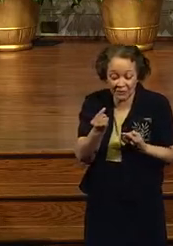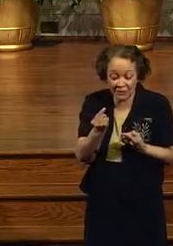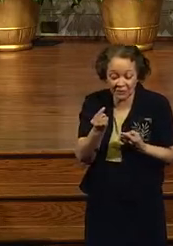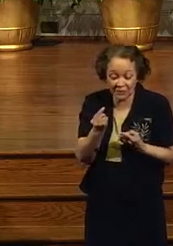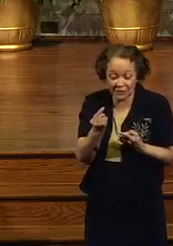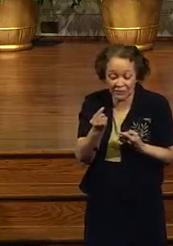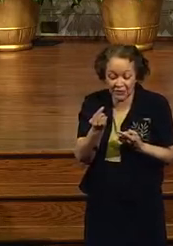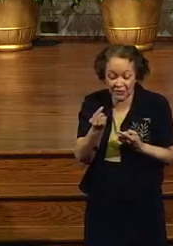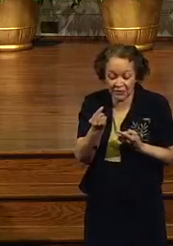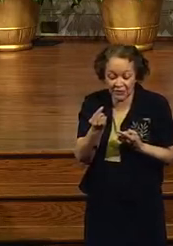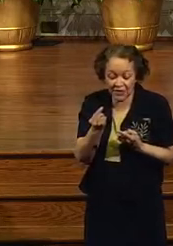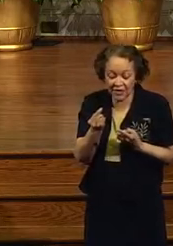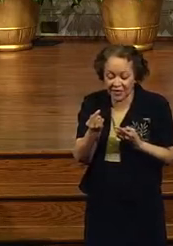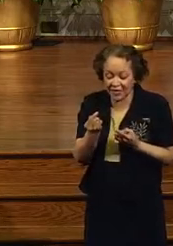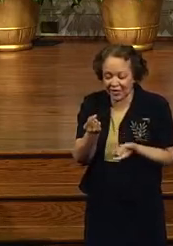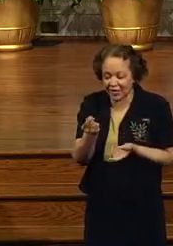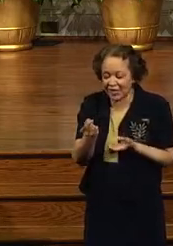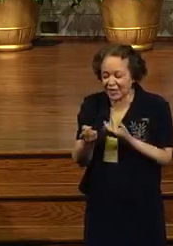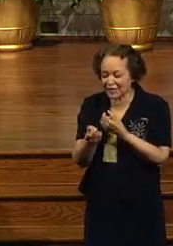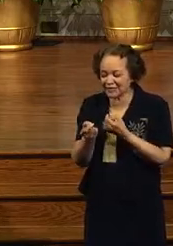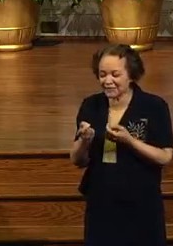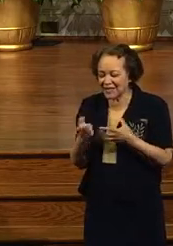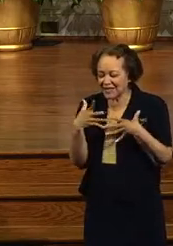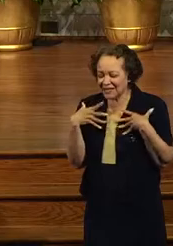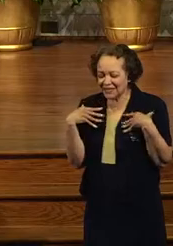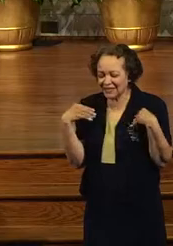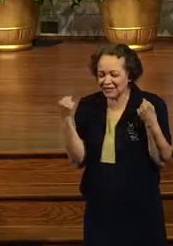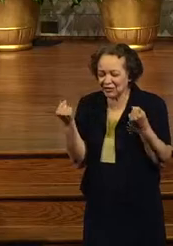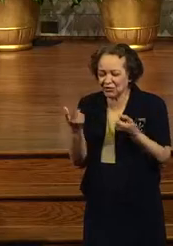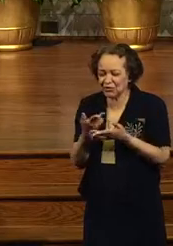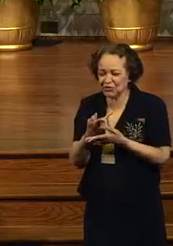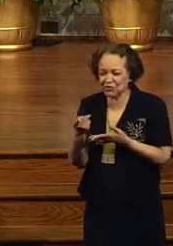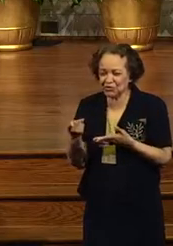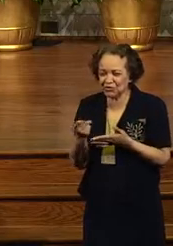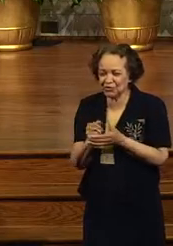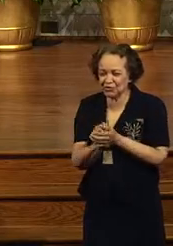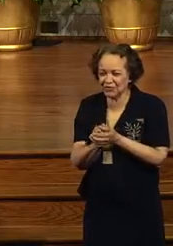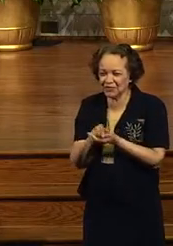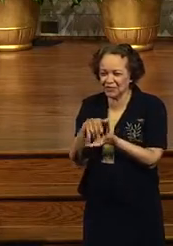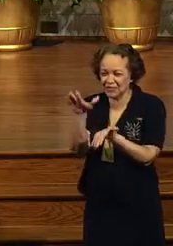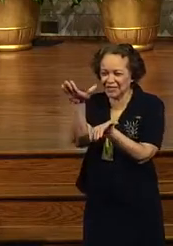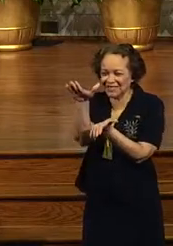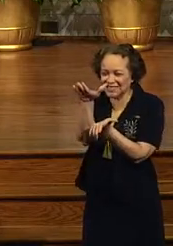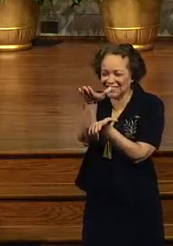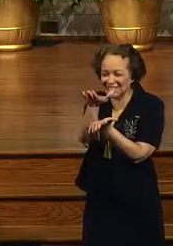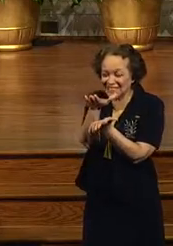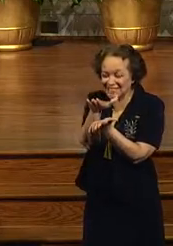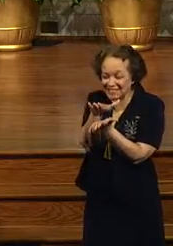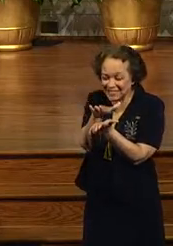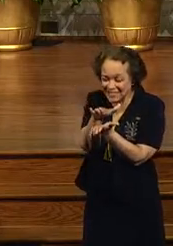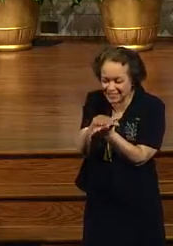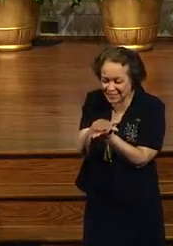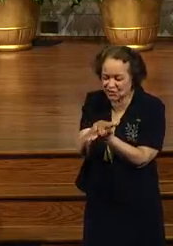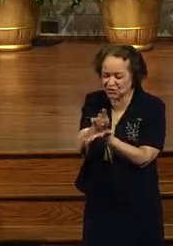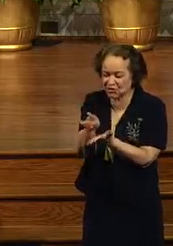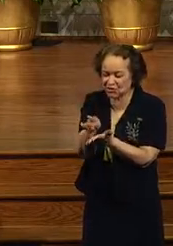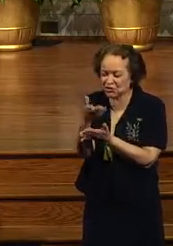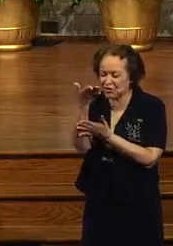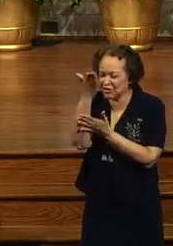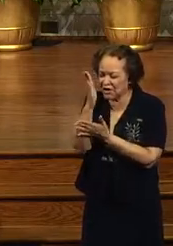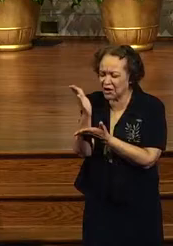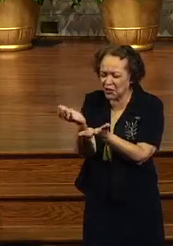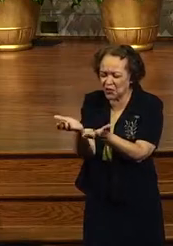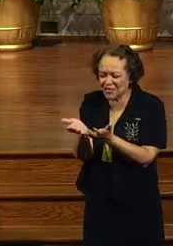Spirit. The Holy Spirit is the proof of the product that it was impeccable. God wants to seal